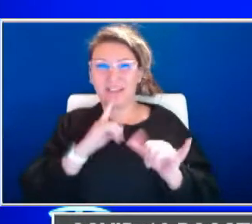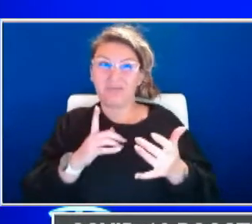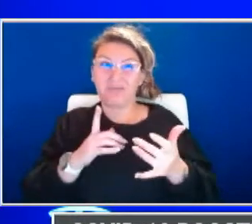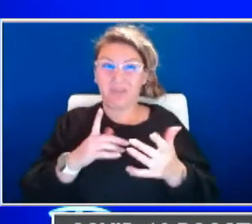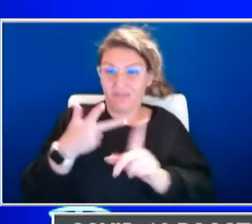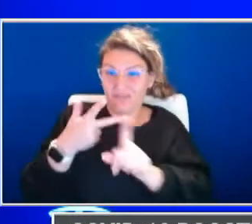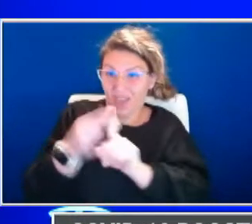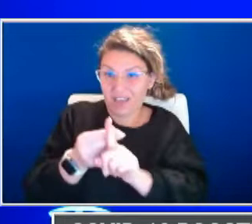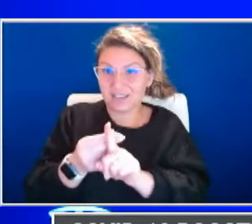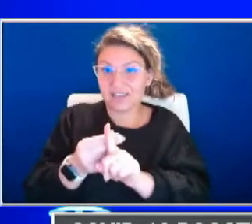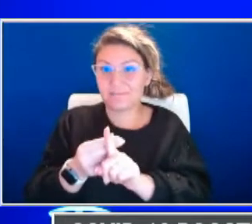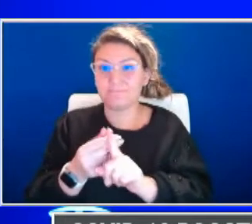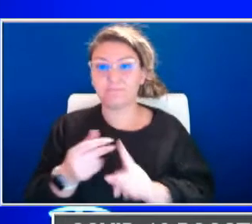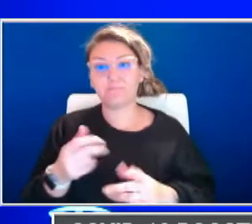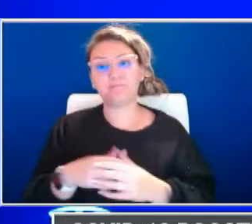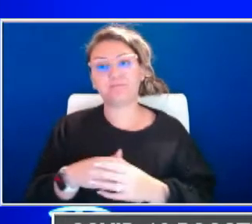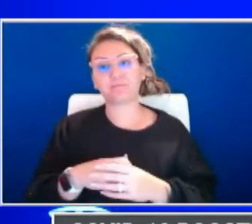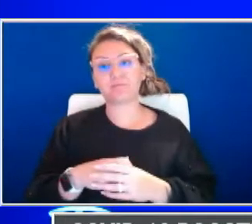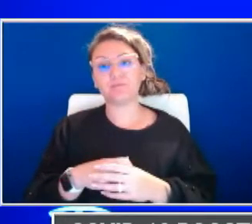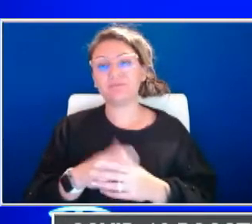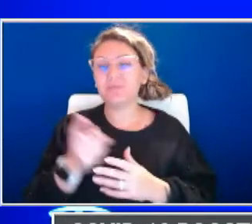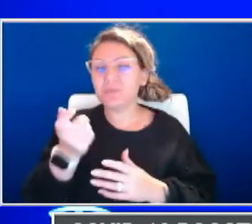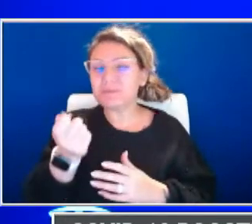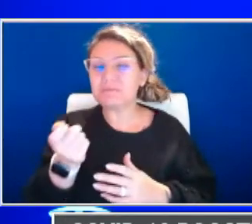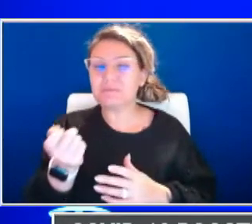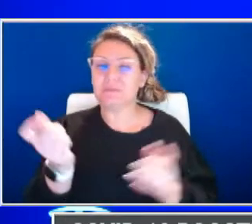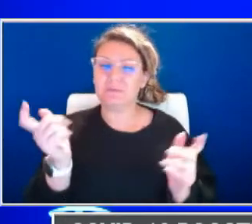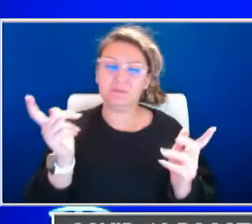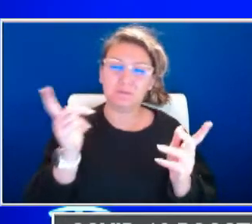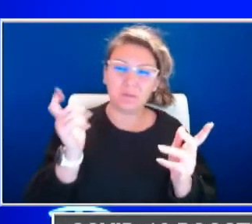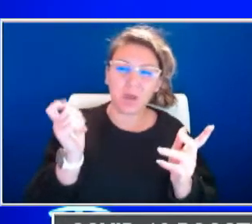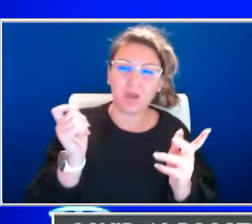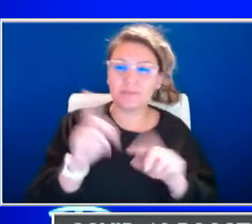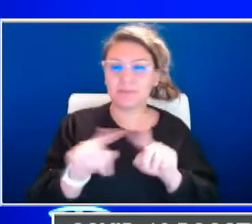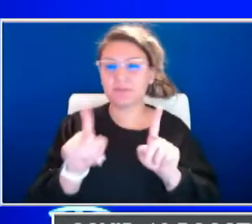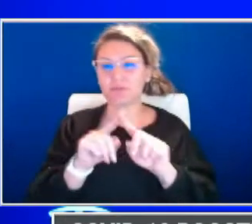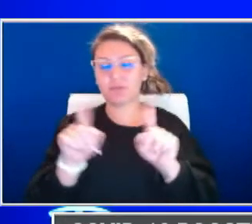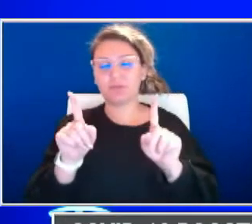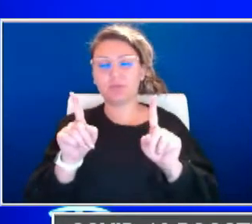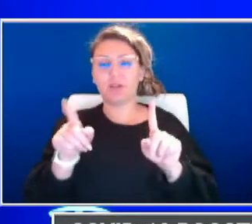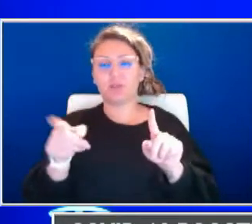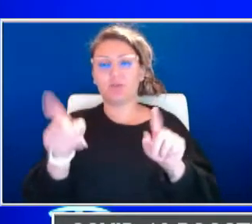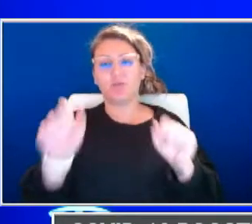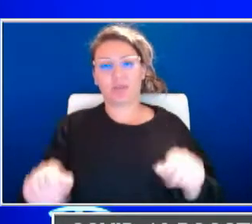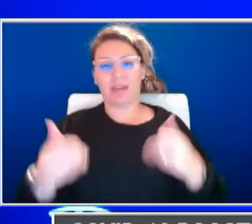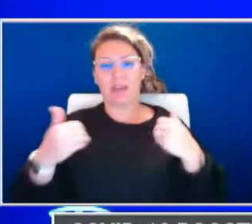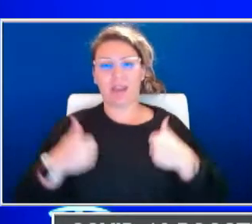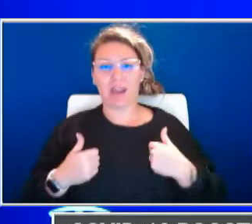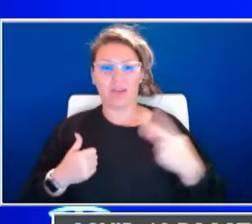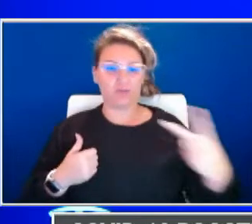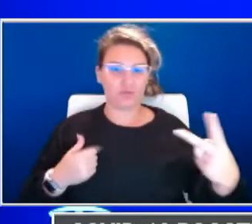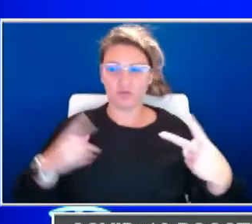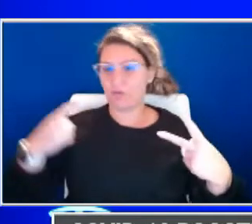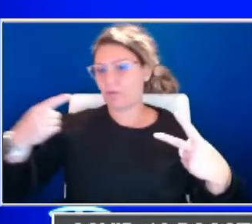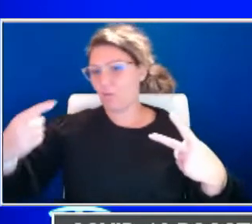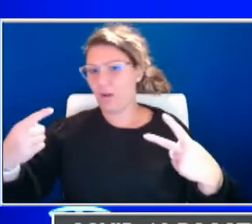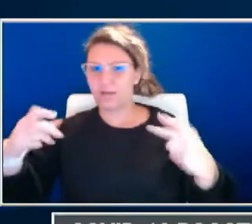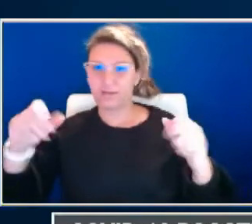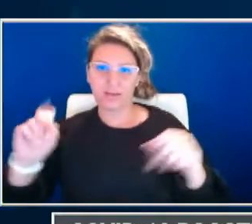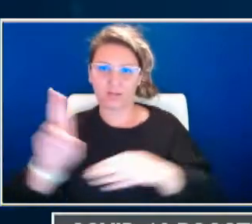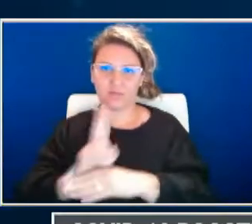are discrete differences between them, but you are able to mix and match, and that should be totally